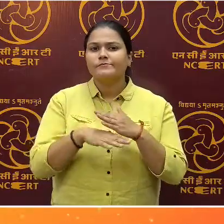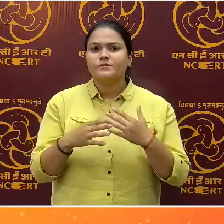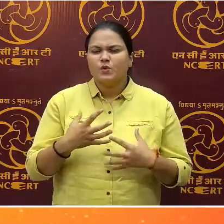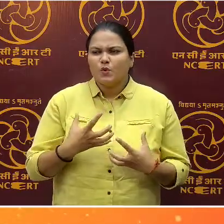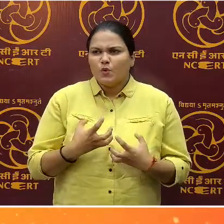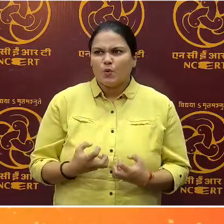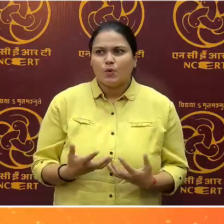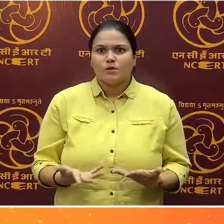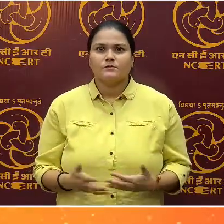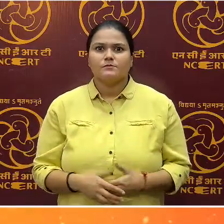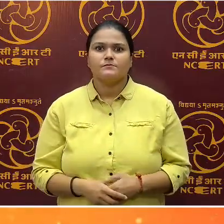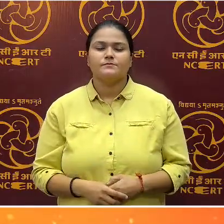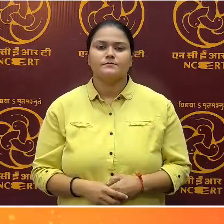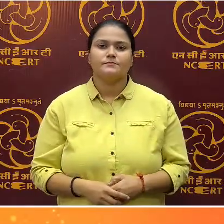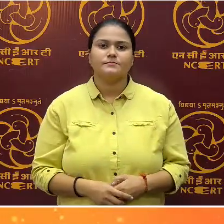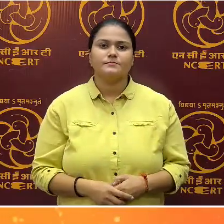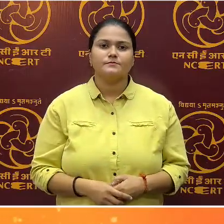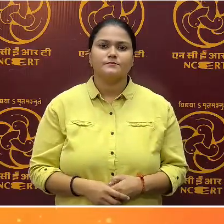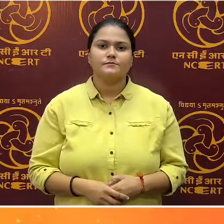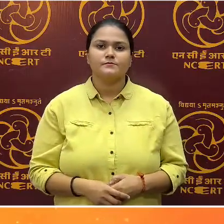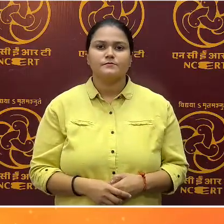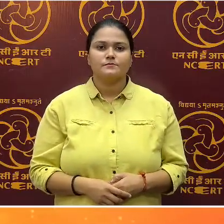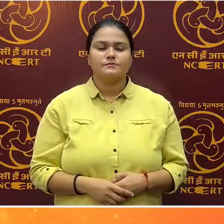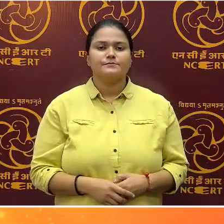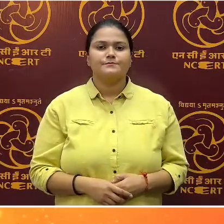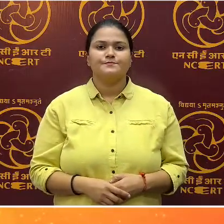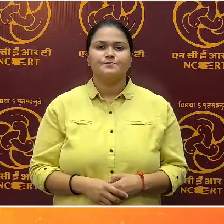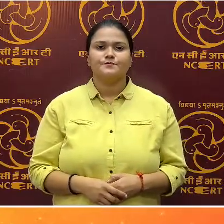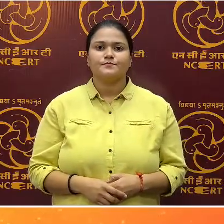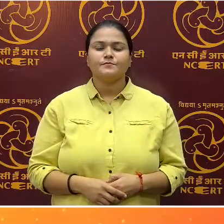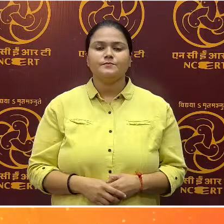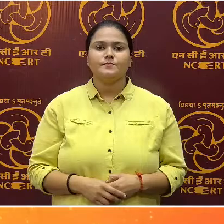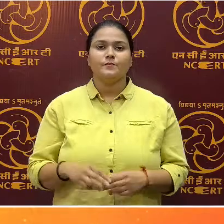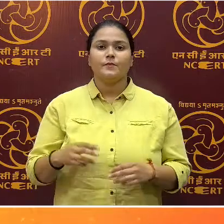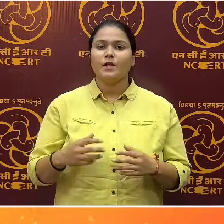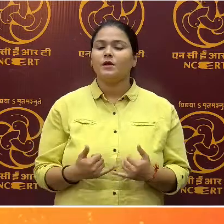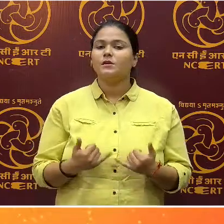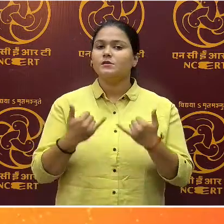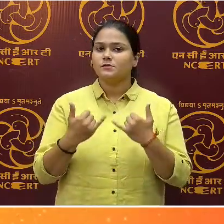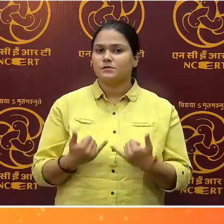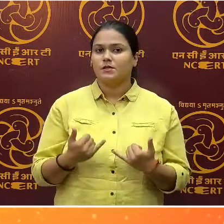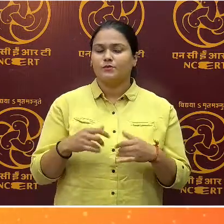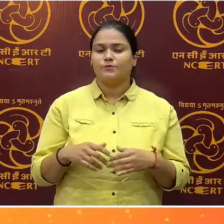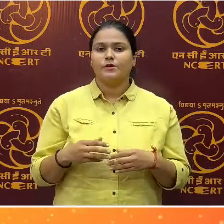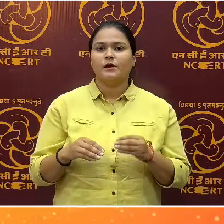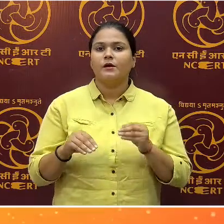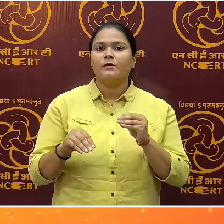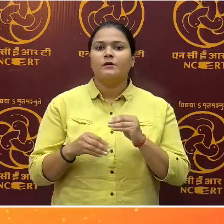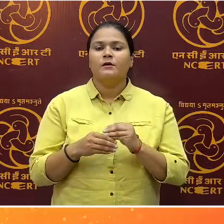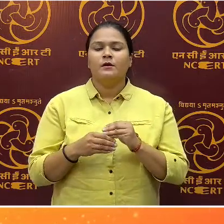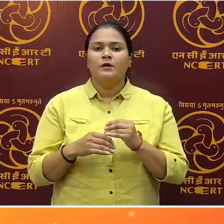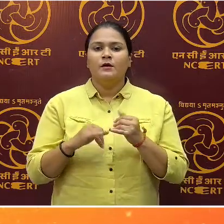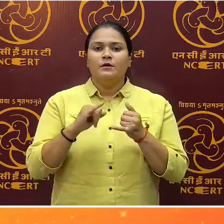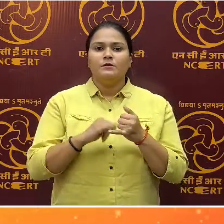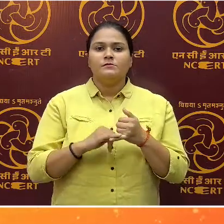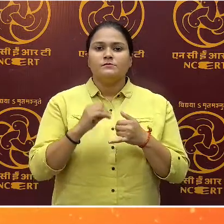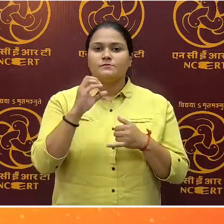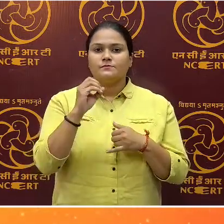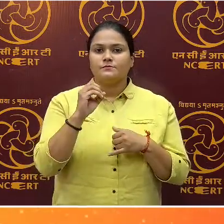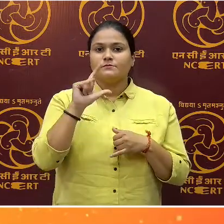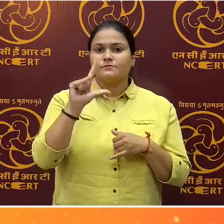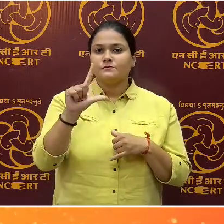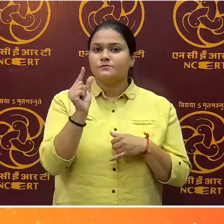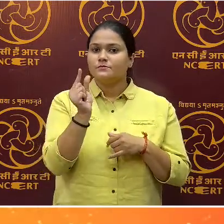hungry. Yes. Right? So we can add more of solute to it. Now see, we have added the solute, and if